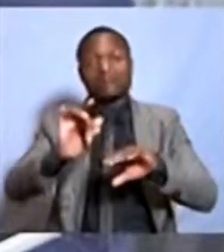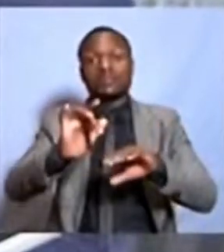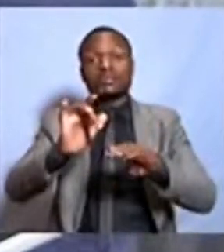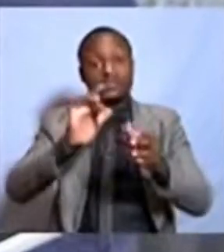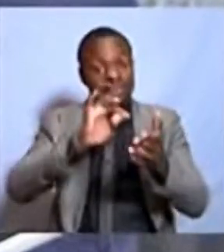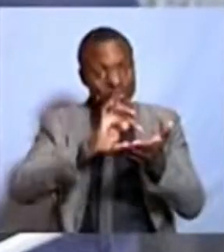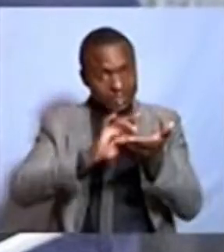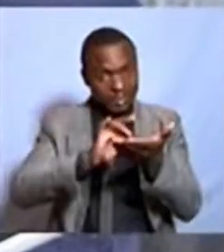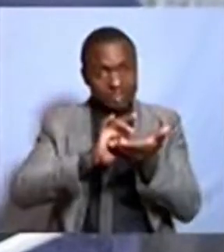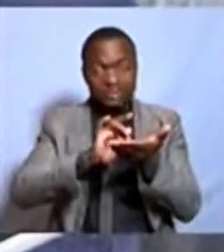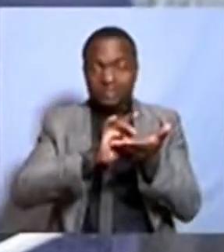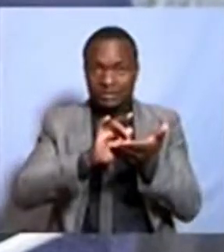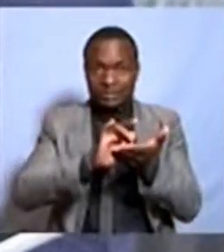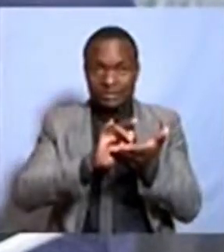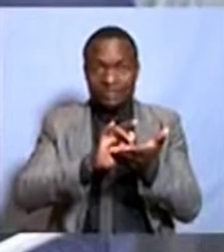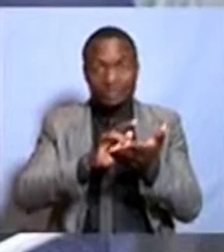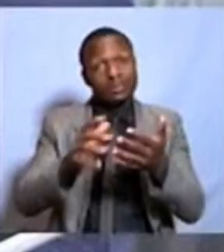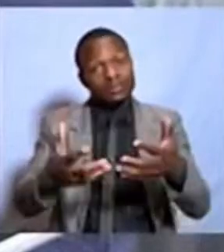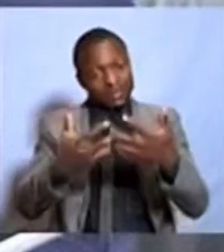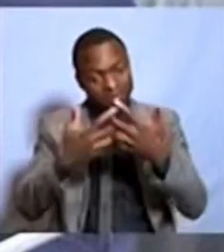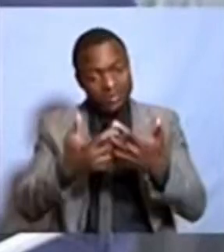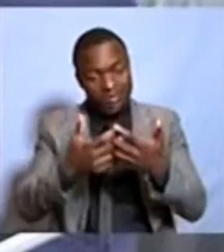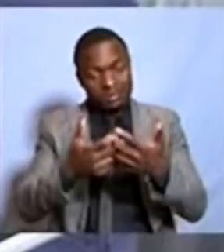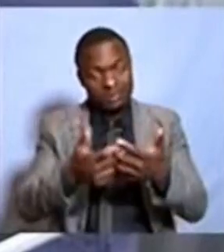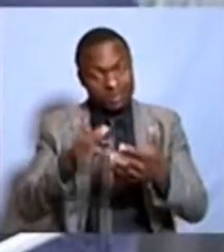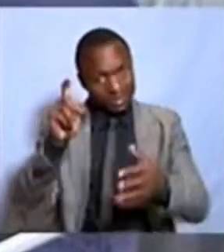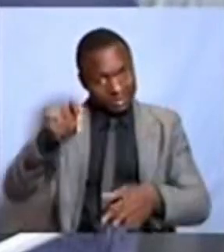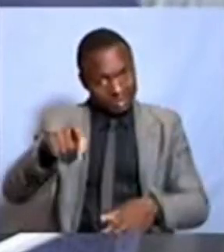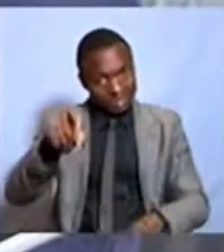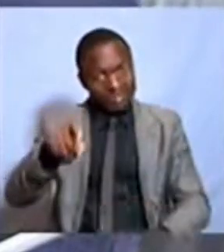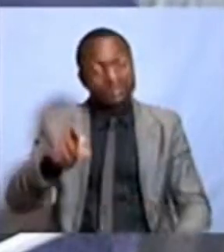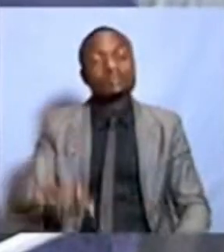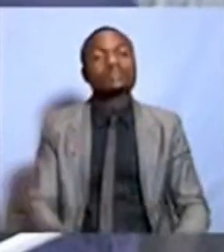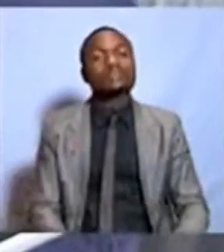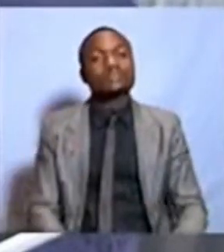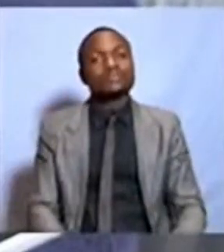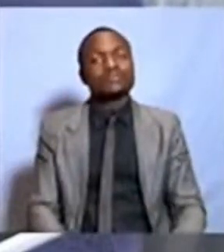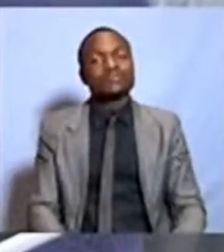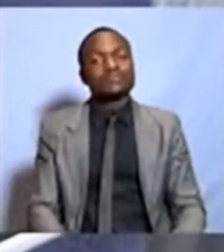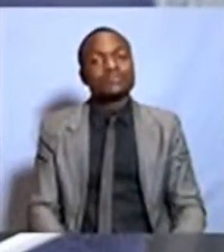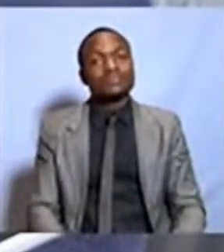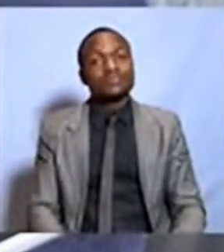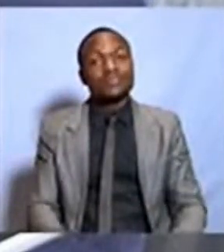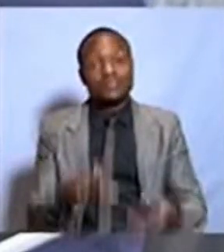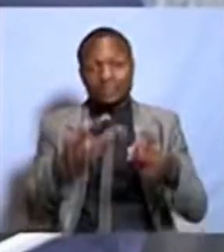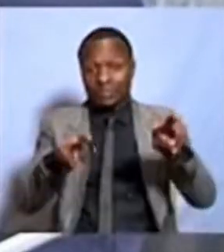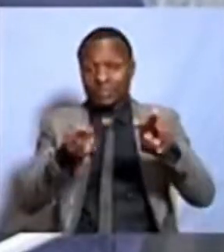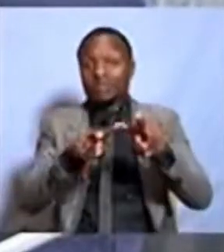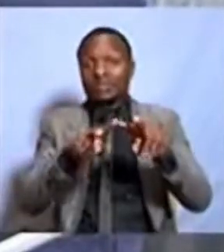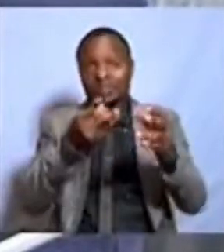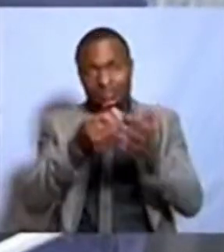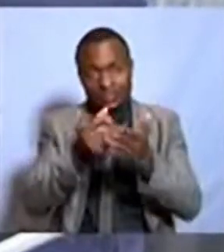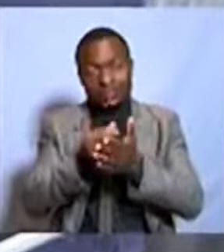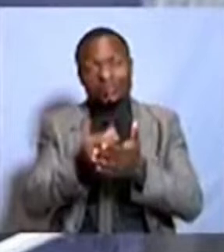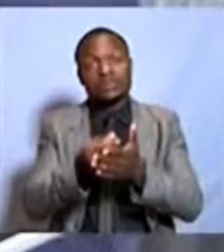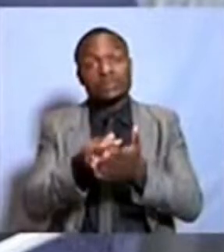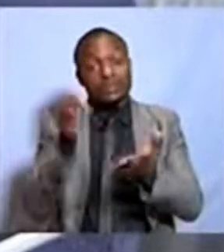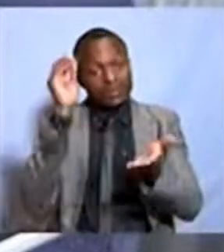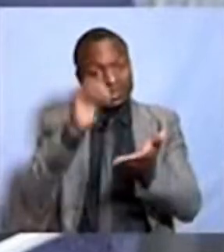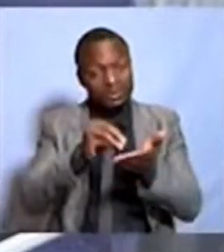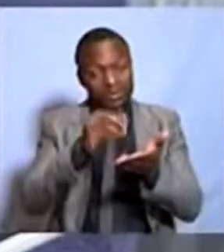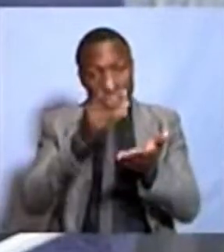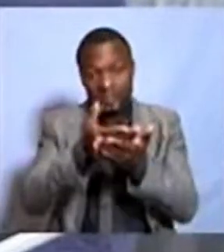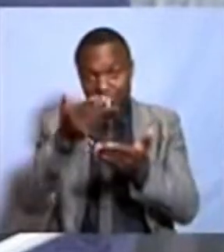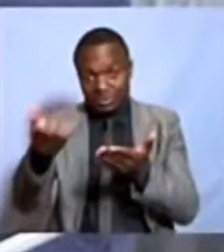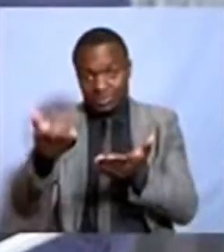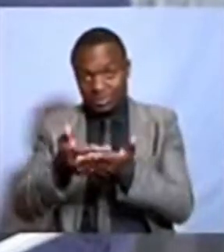medical supplies and drugs, we feel there is need for value for money to be considered as we do the procurement